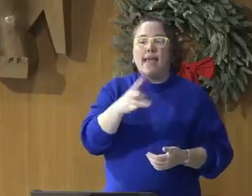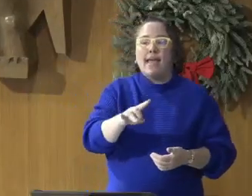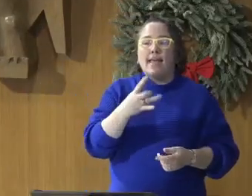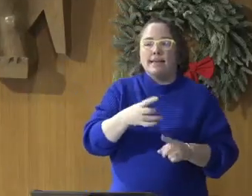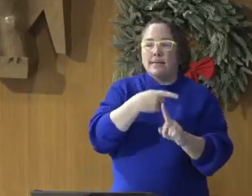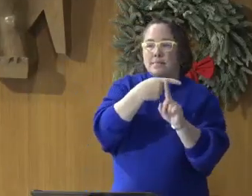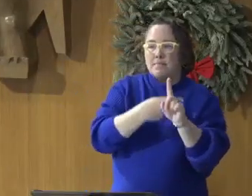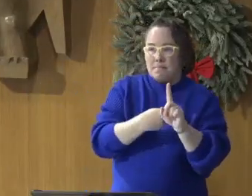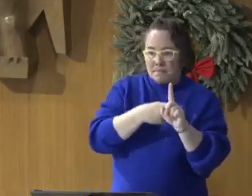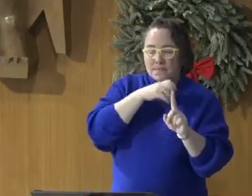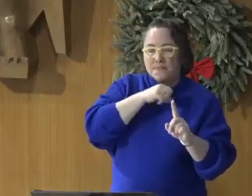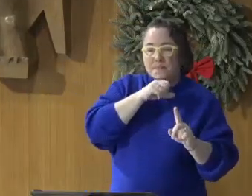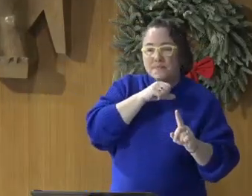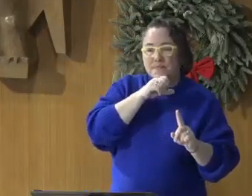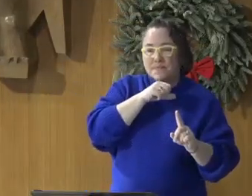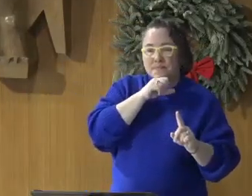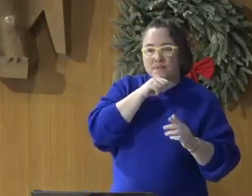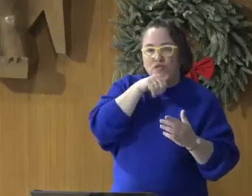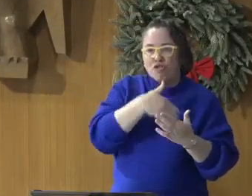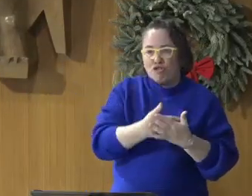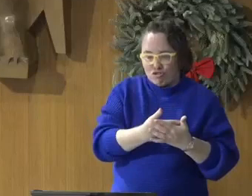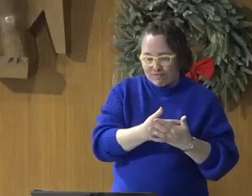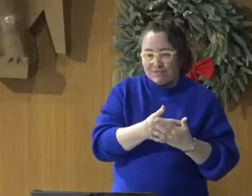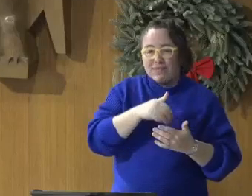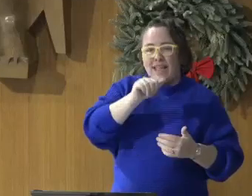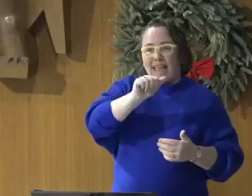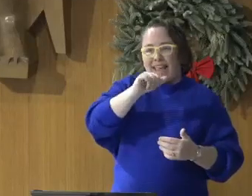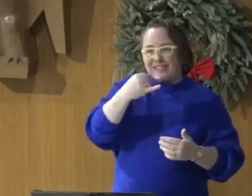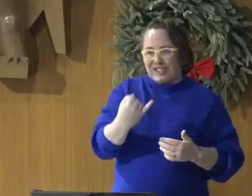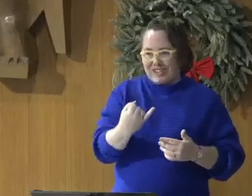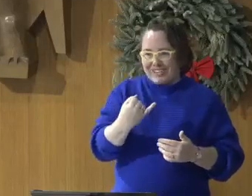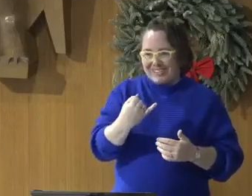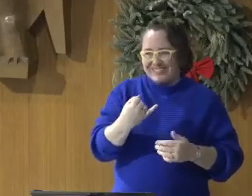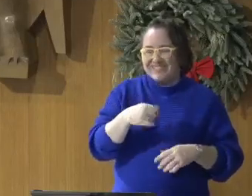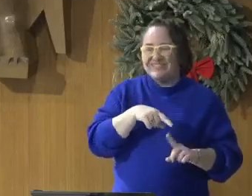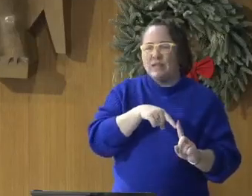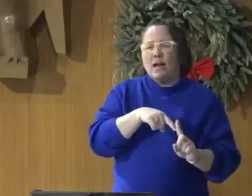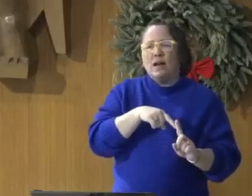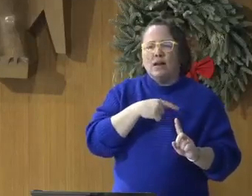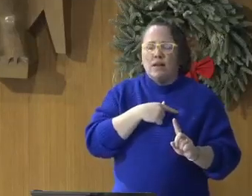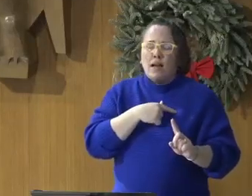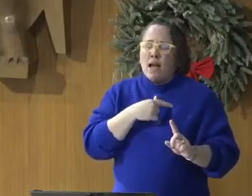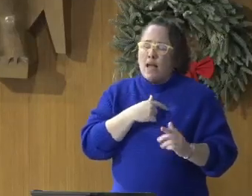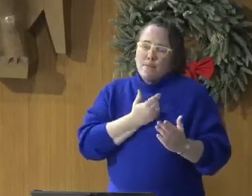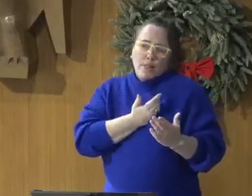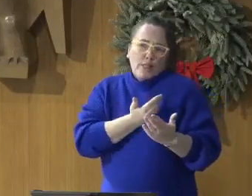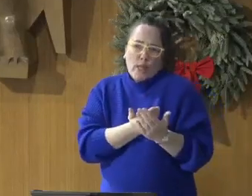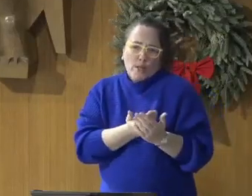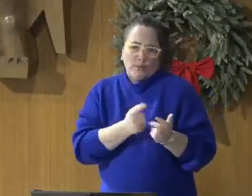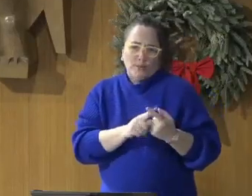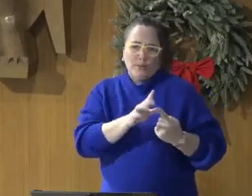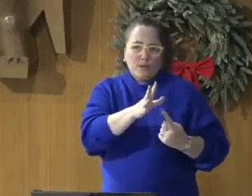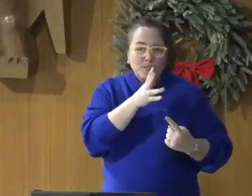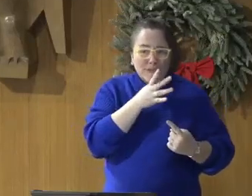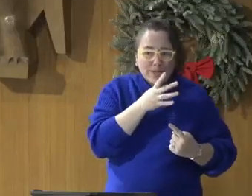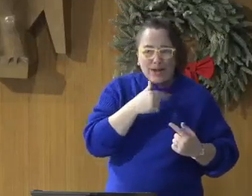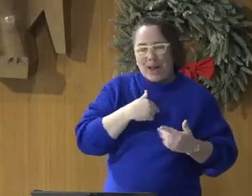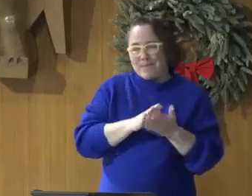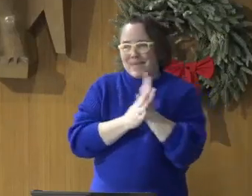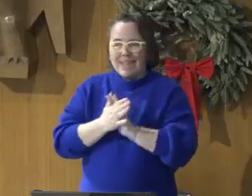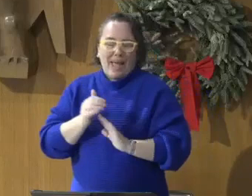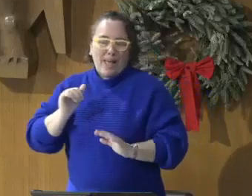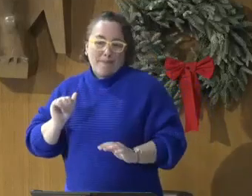daughter, AJ. And given how close I am with her mother, I get to be Auntie Laurel,